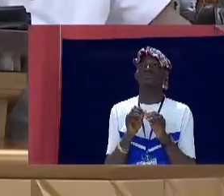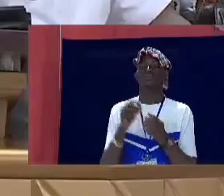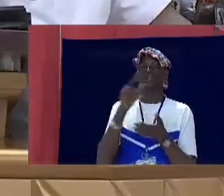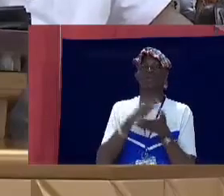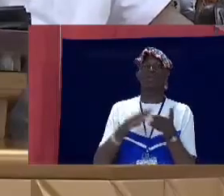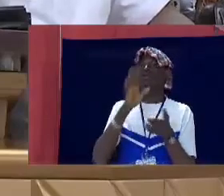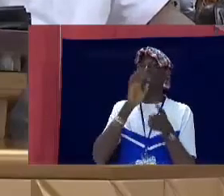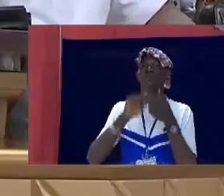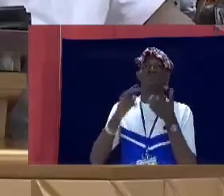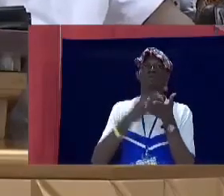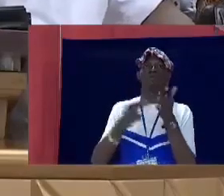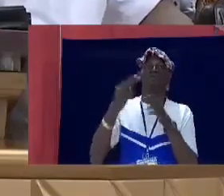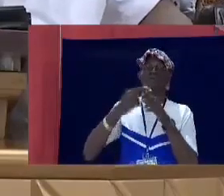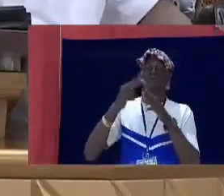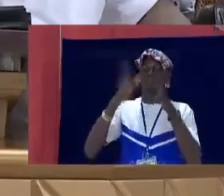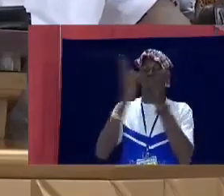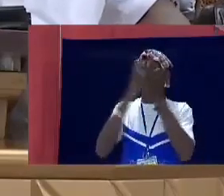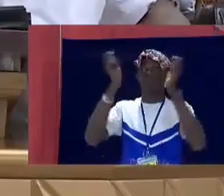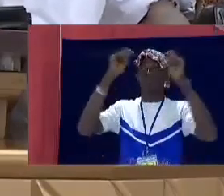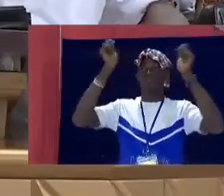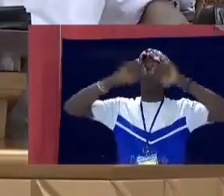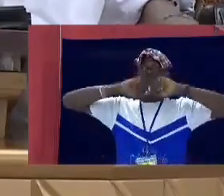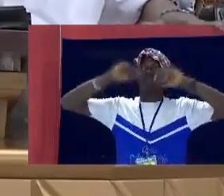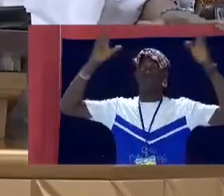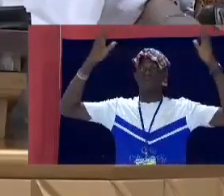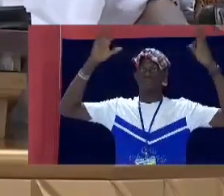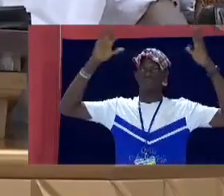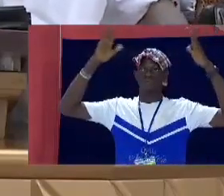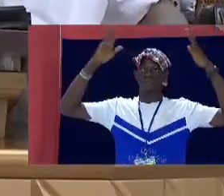be to your holy name. Ogo ni fun oruko mimo re.